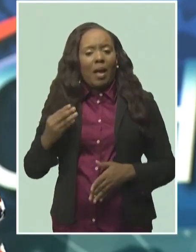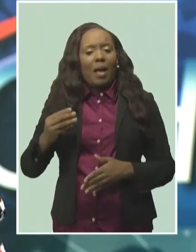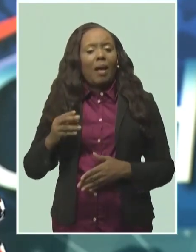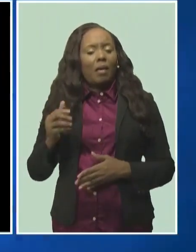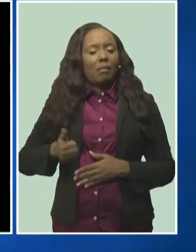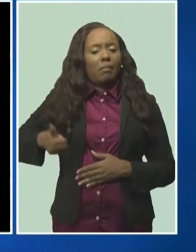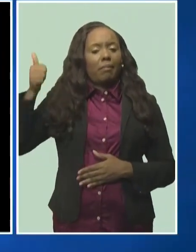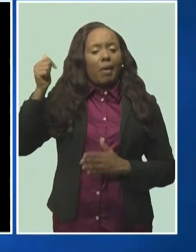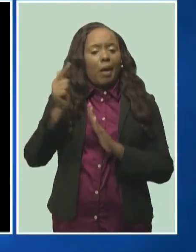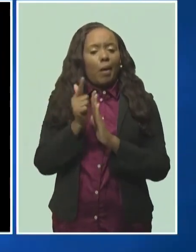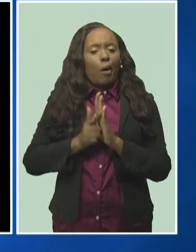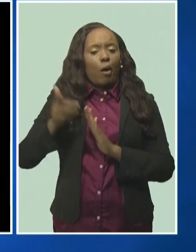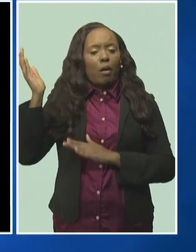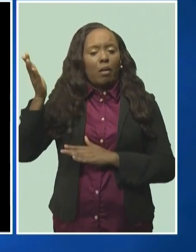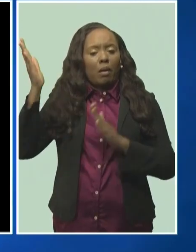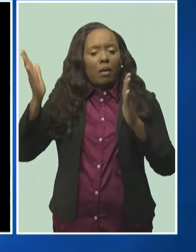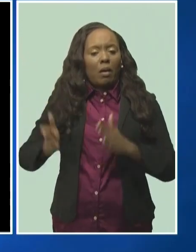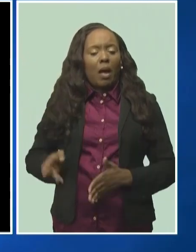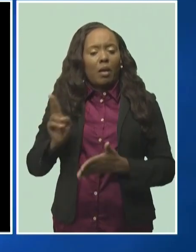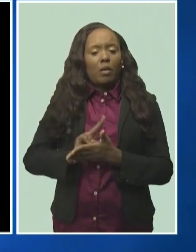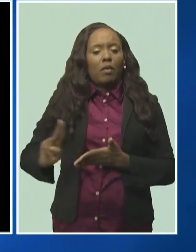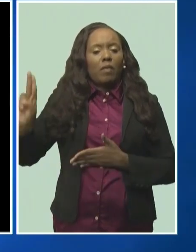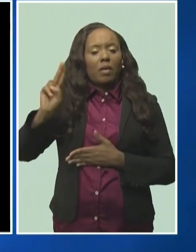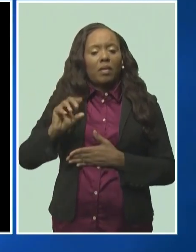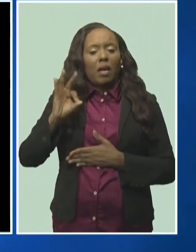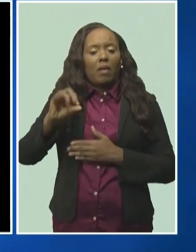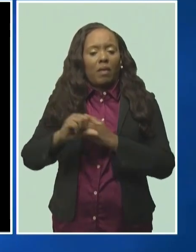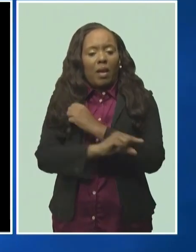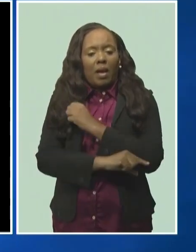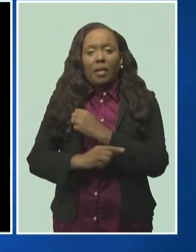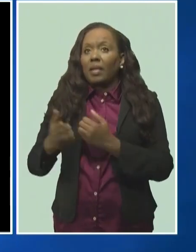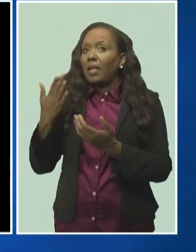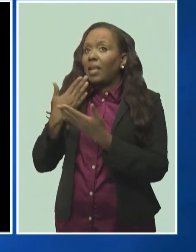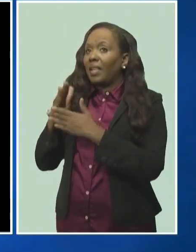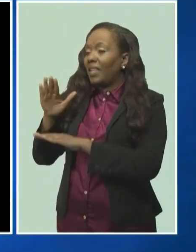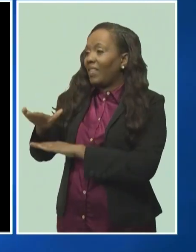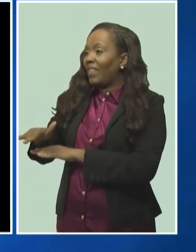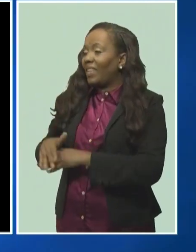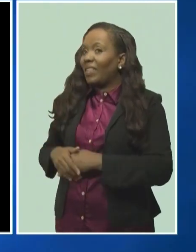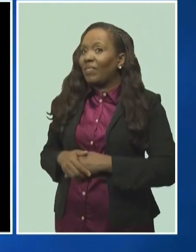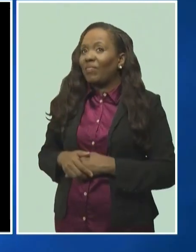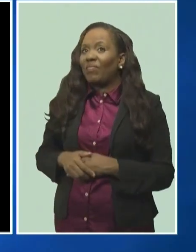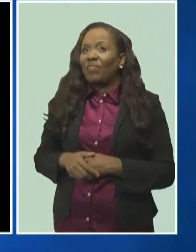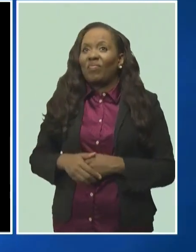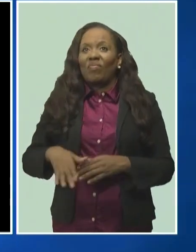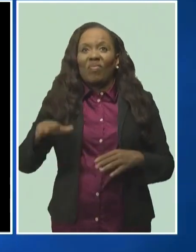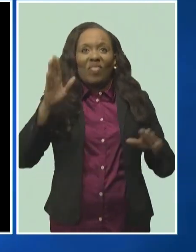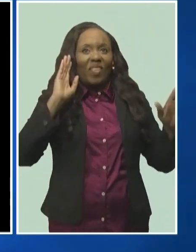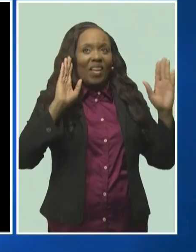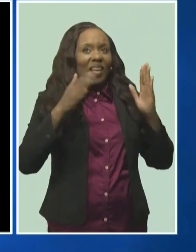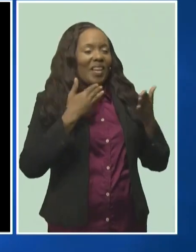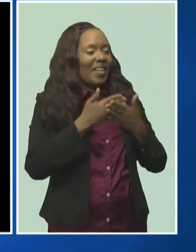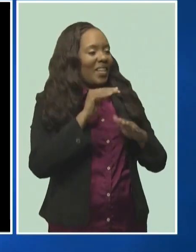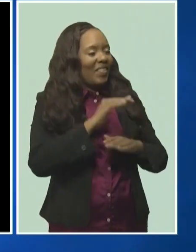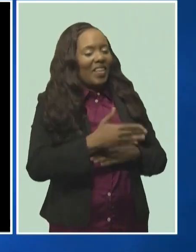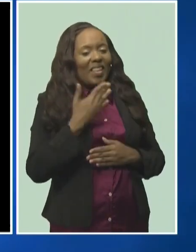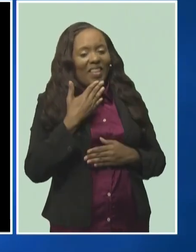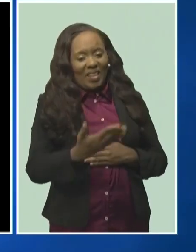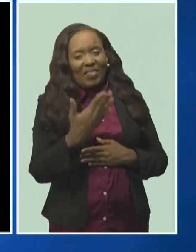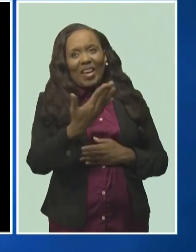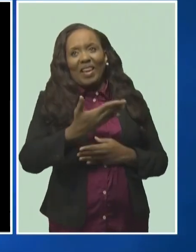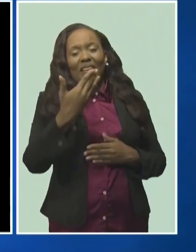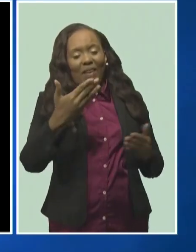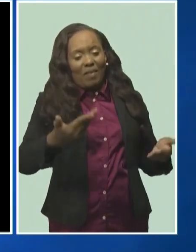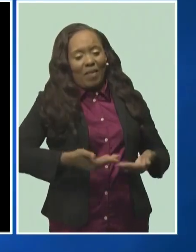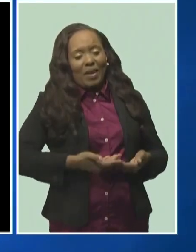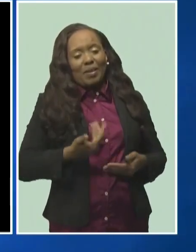the University of Guyana. Good evening, Mr. Bisember. Hi, good evening. Good to be here. Thanks for having me. Thanks